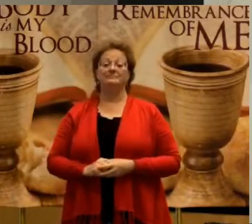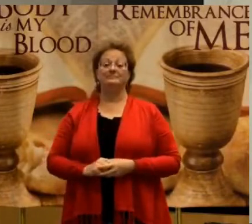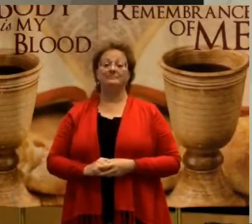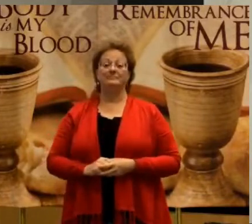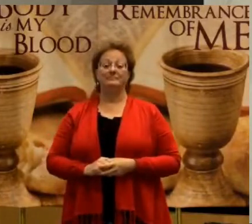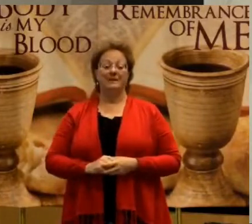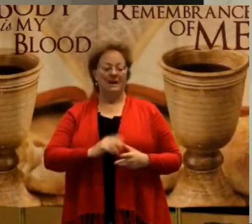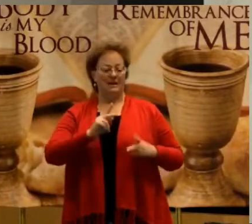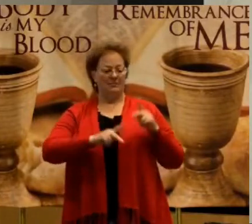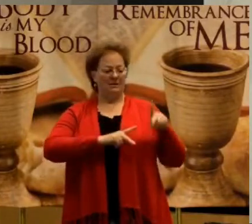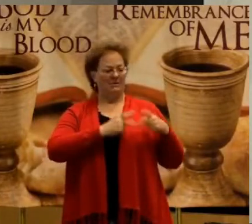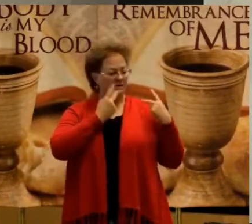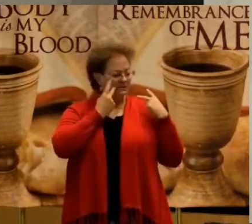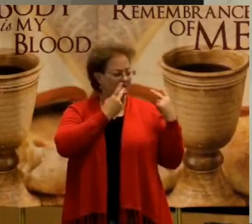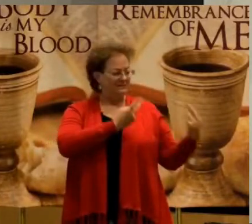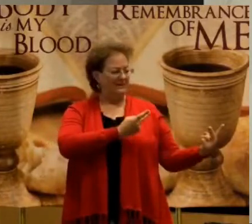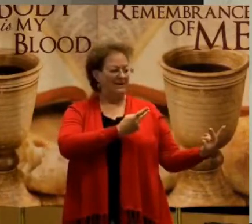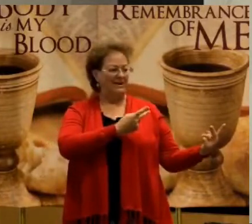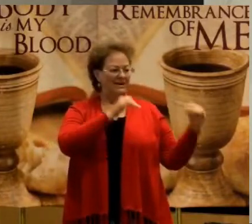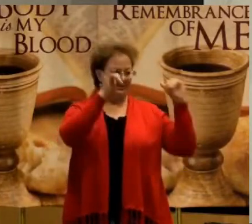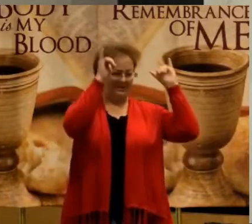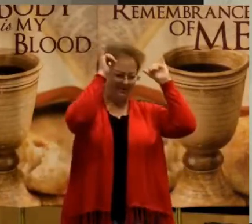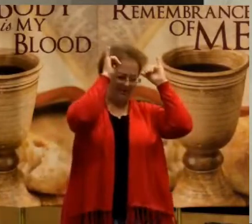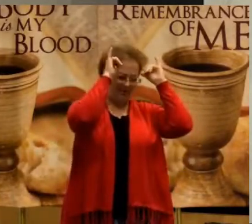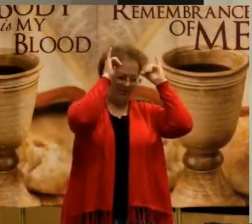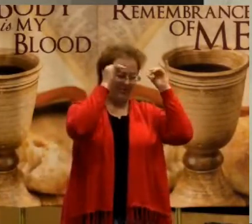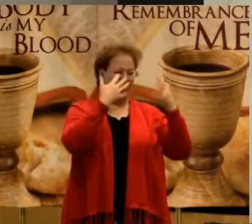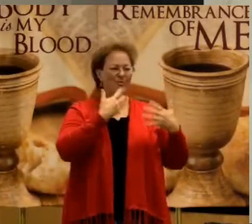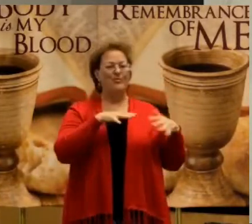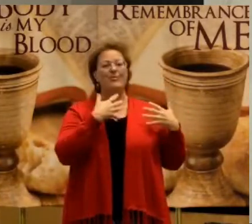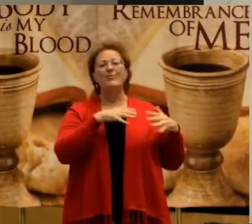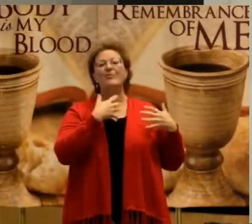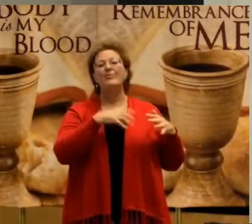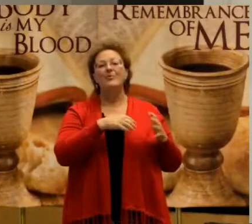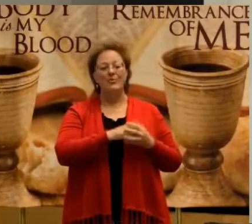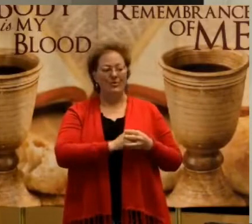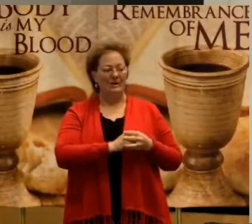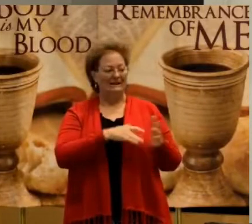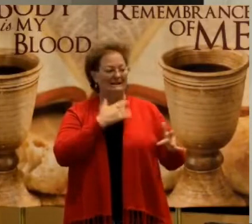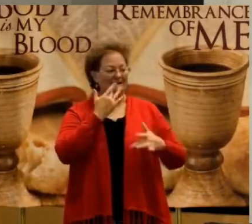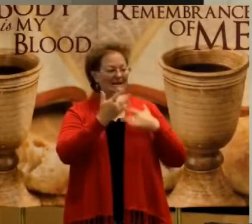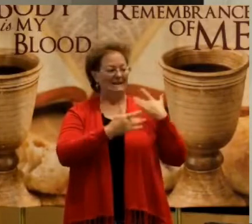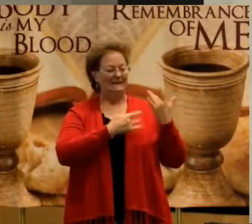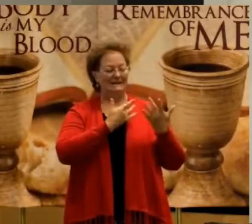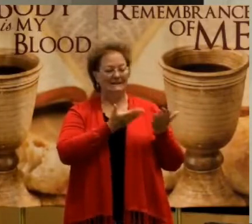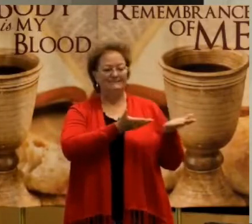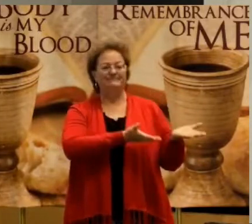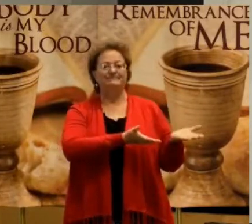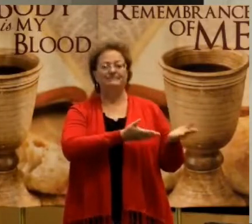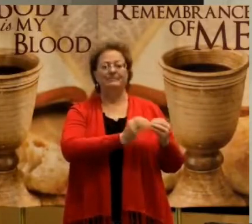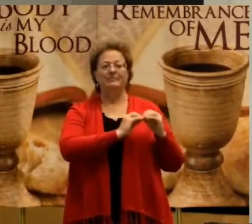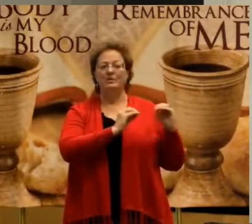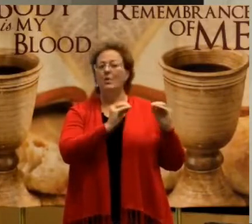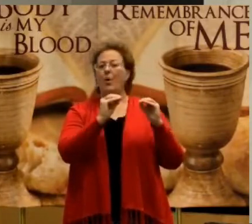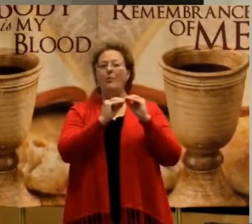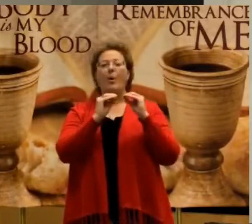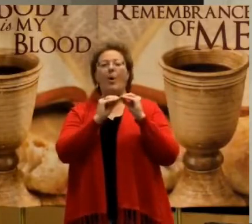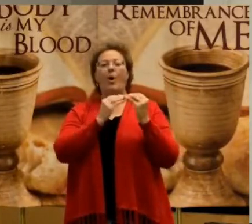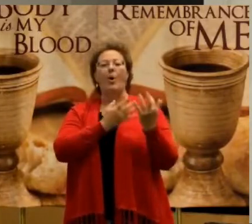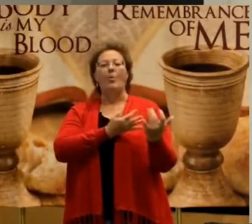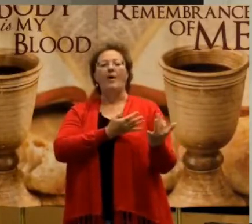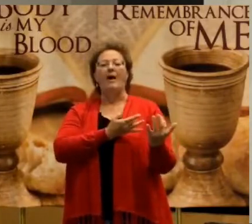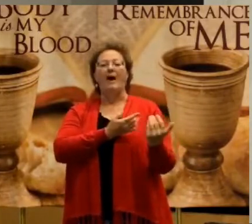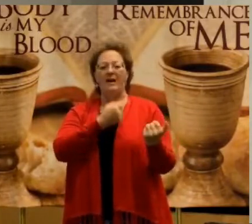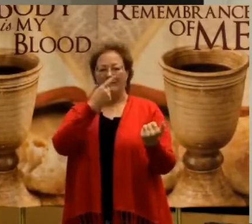were overjoyed. They had a God of their own making in their very presence. No more waiting for that God